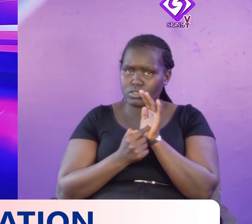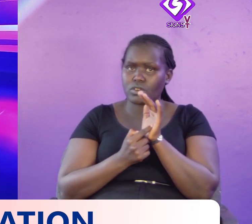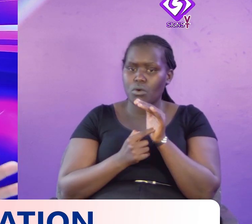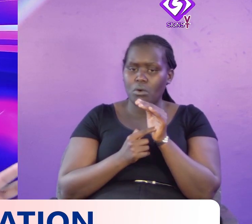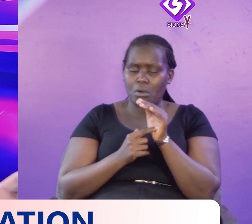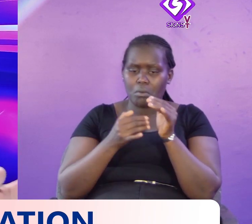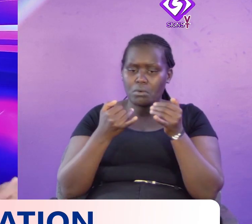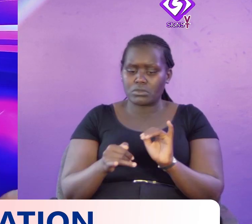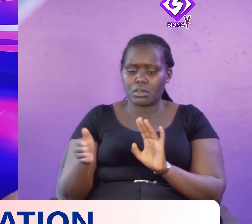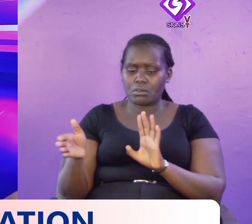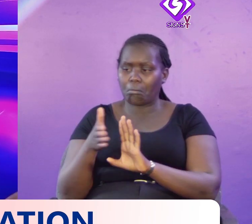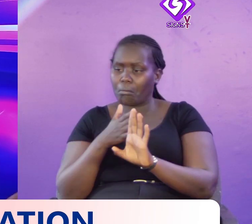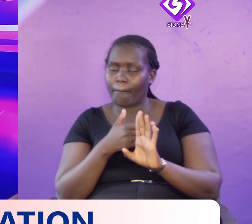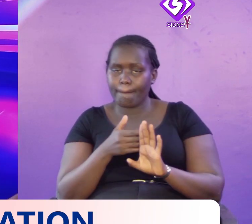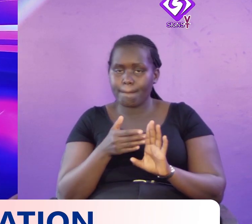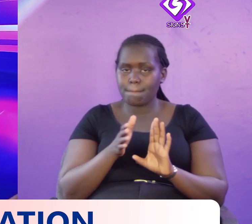kutongoza